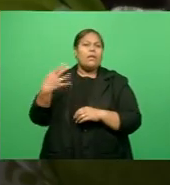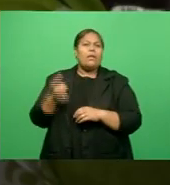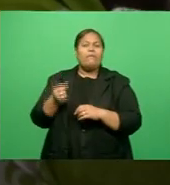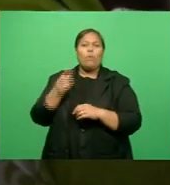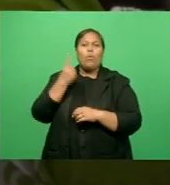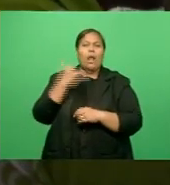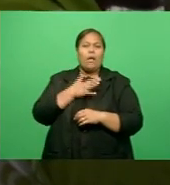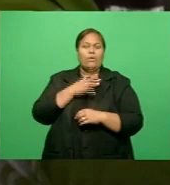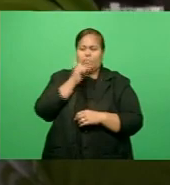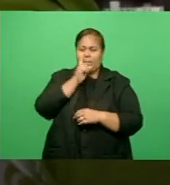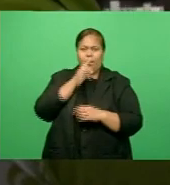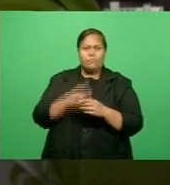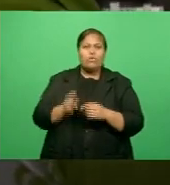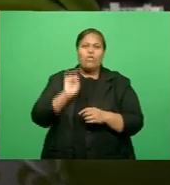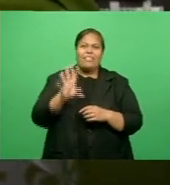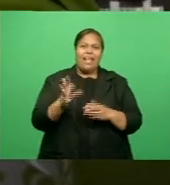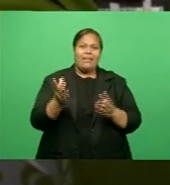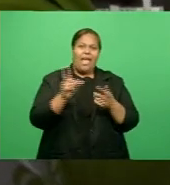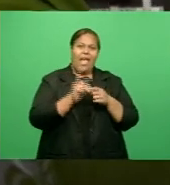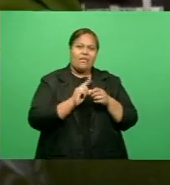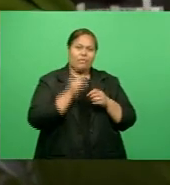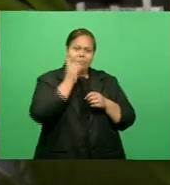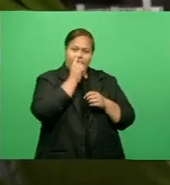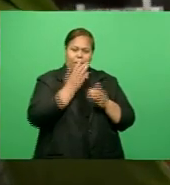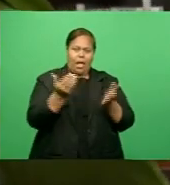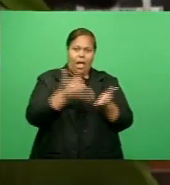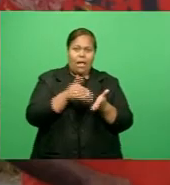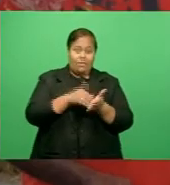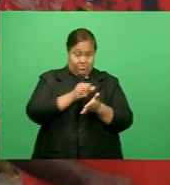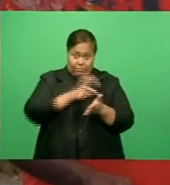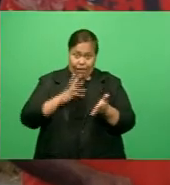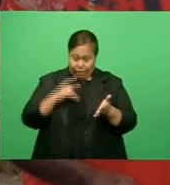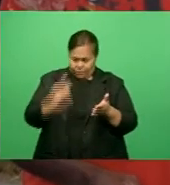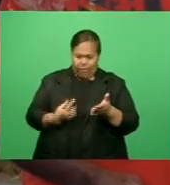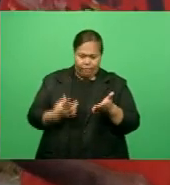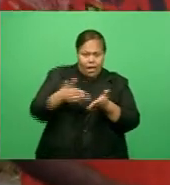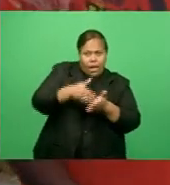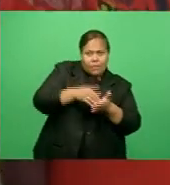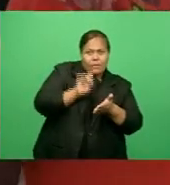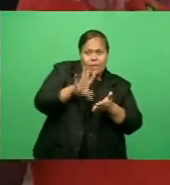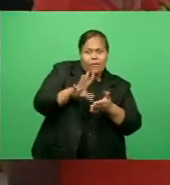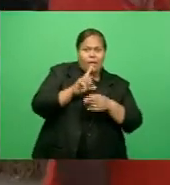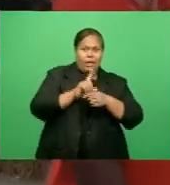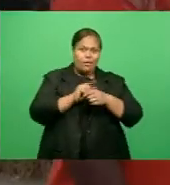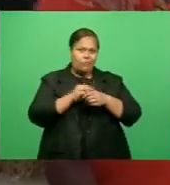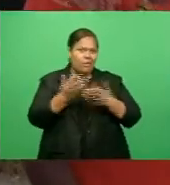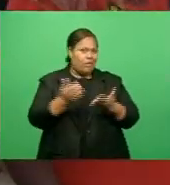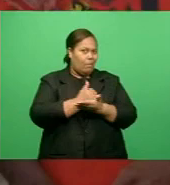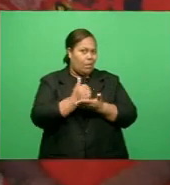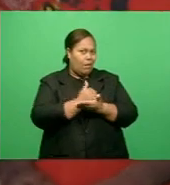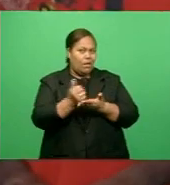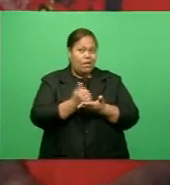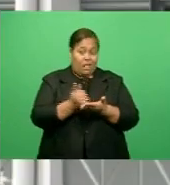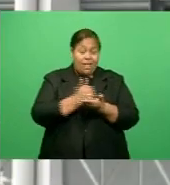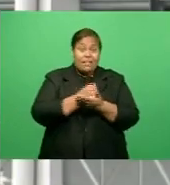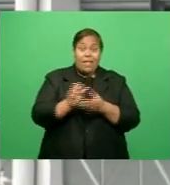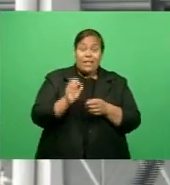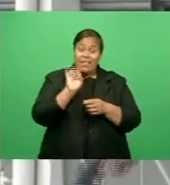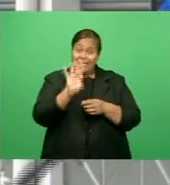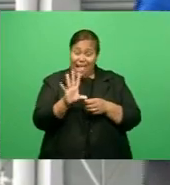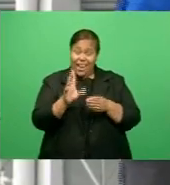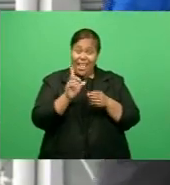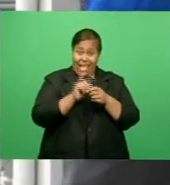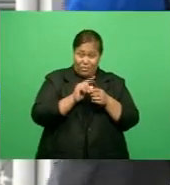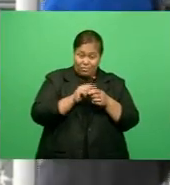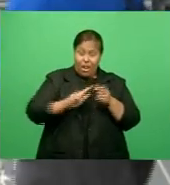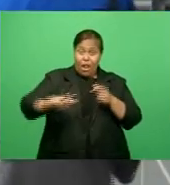living. 10 extra they will add. And these 10 extra lots, they sell to people. So there are individuals